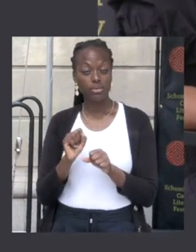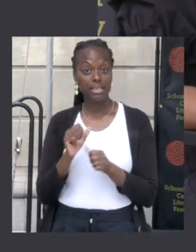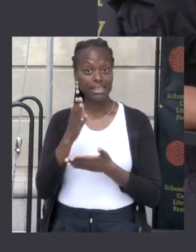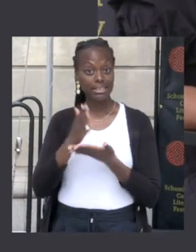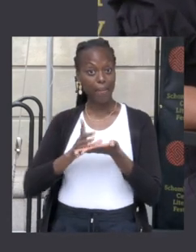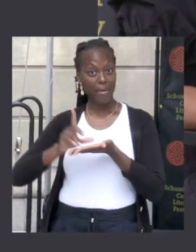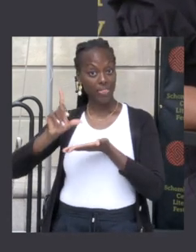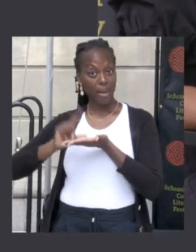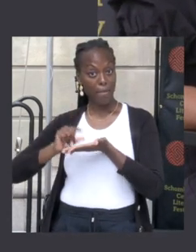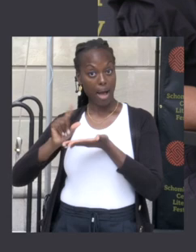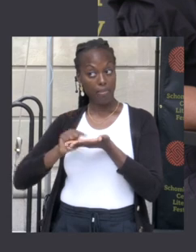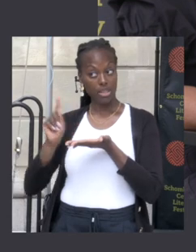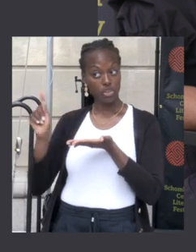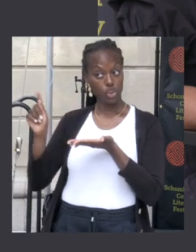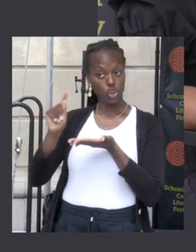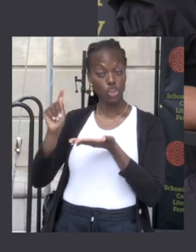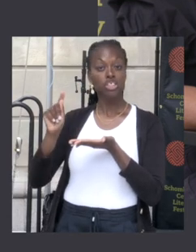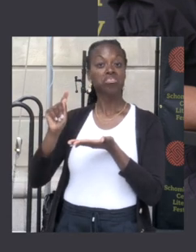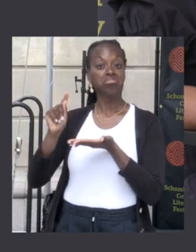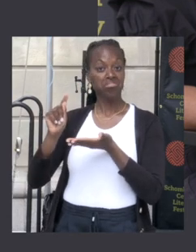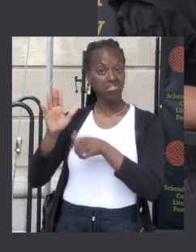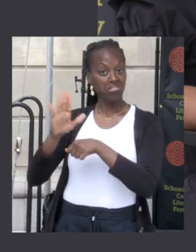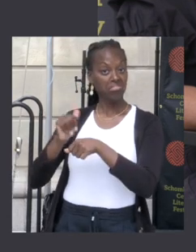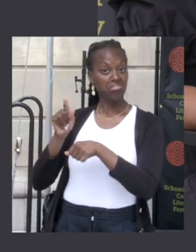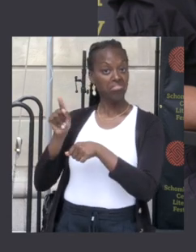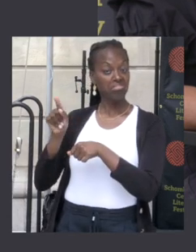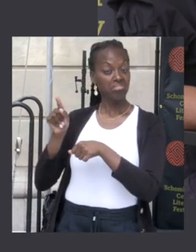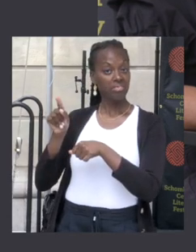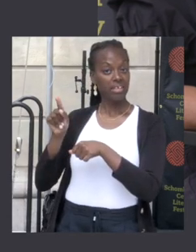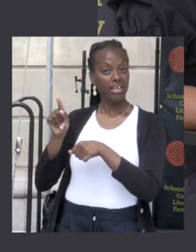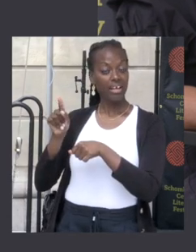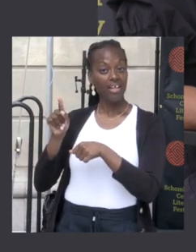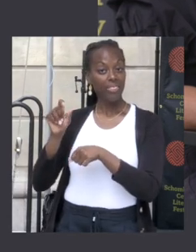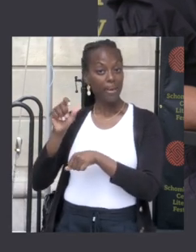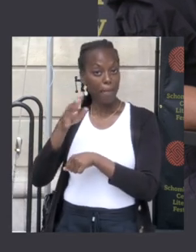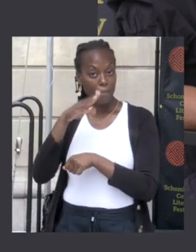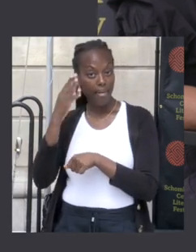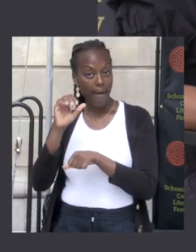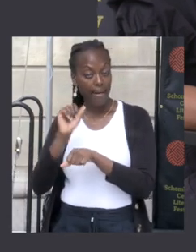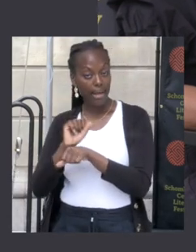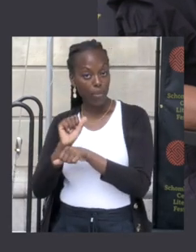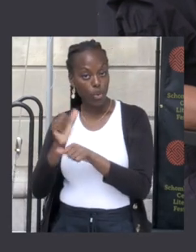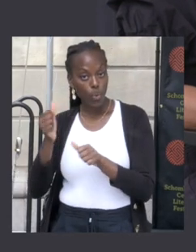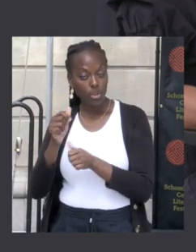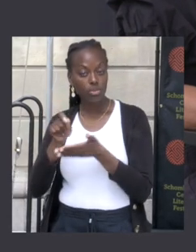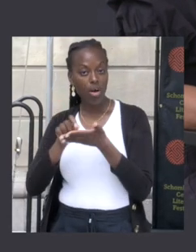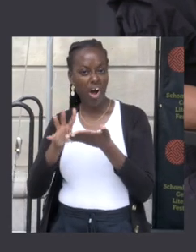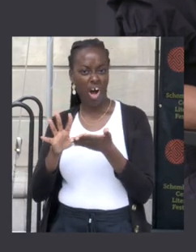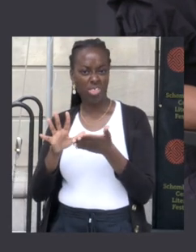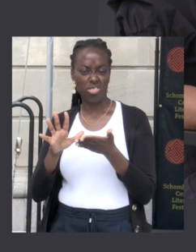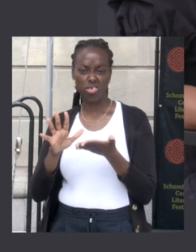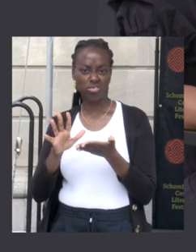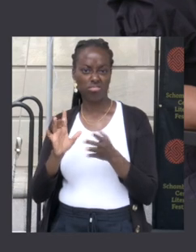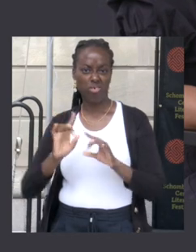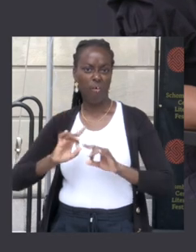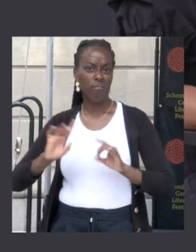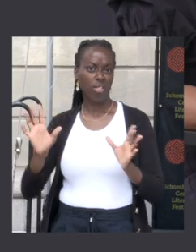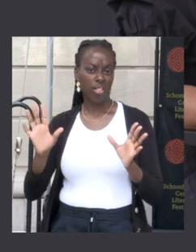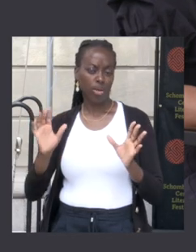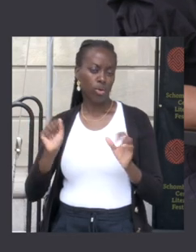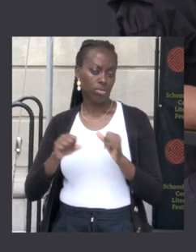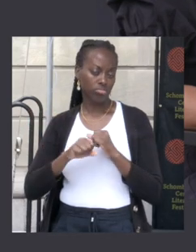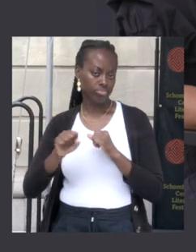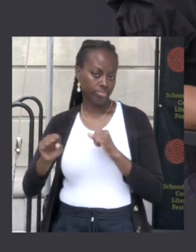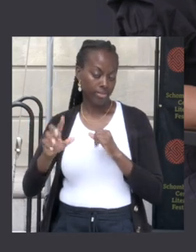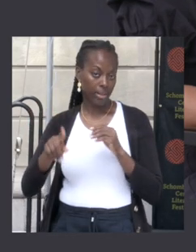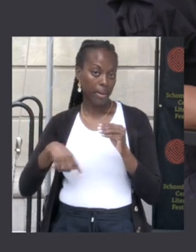imprints were also getting called out for just treating their Black employees and their Black authors really horribly. We could talk for hours about